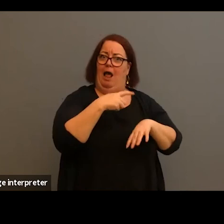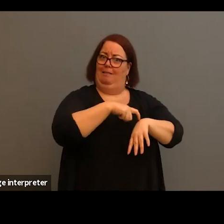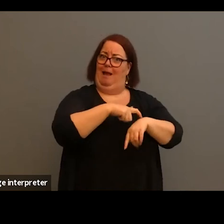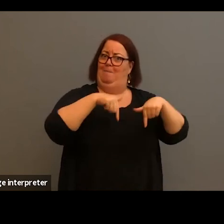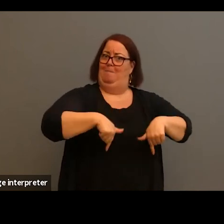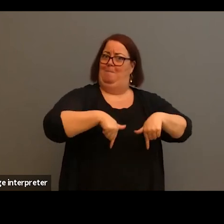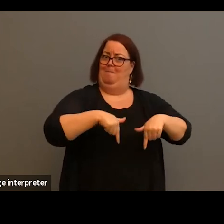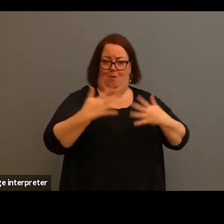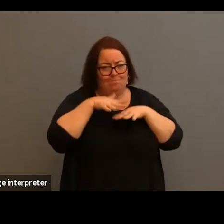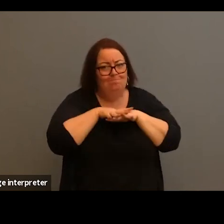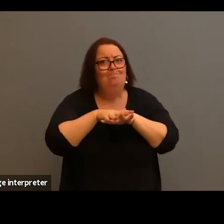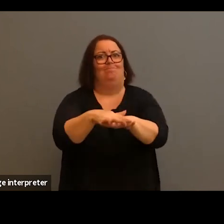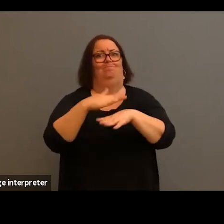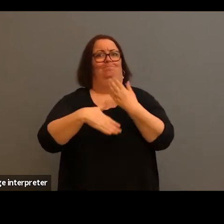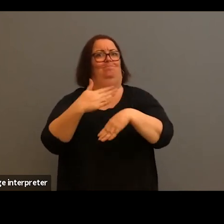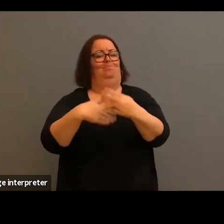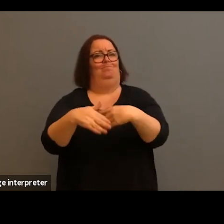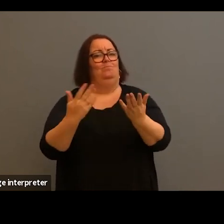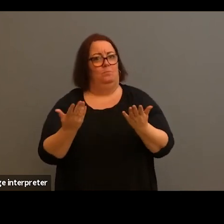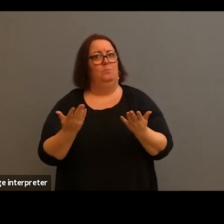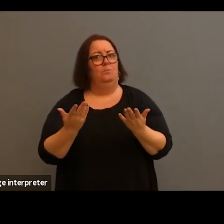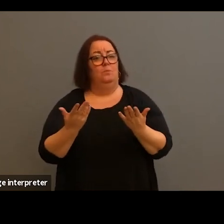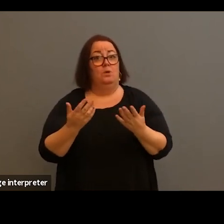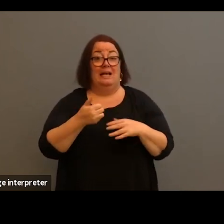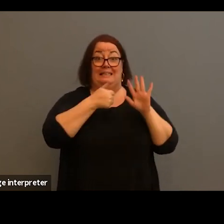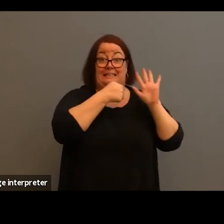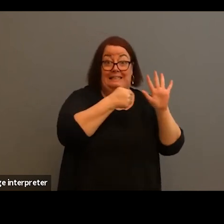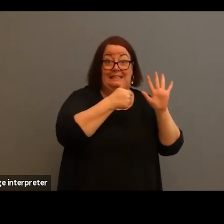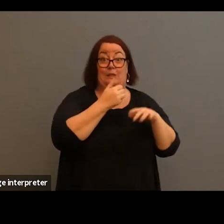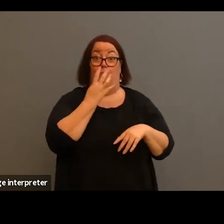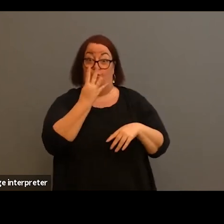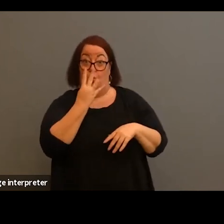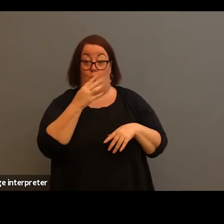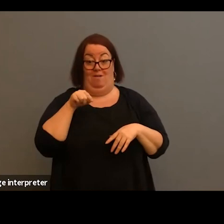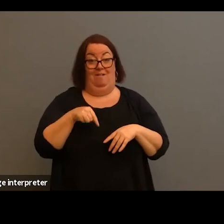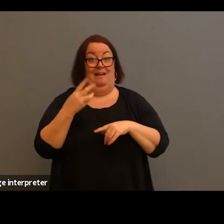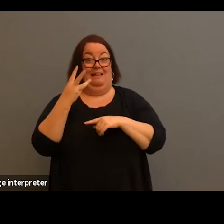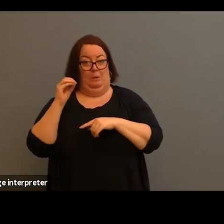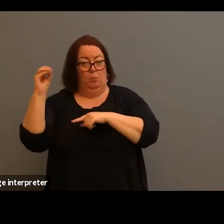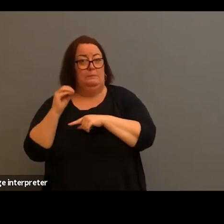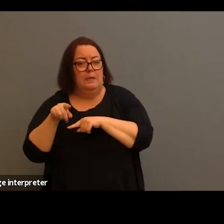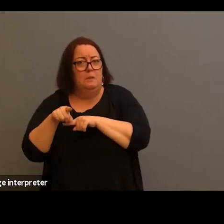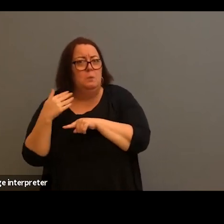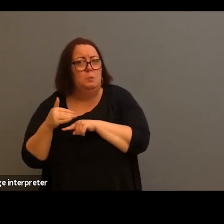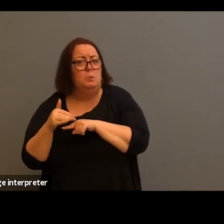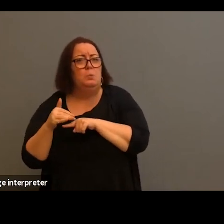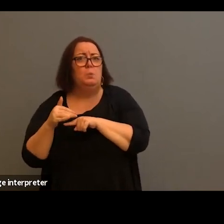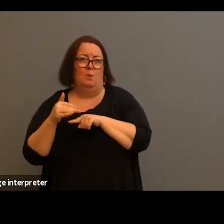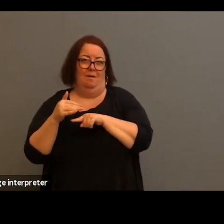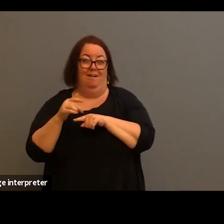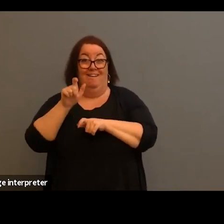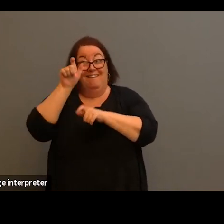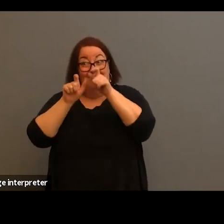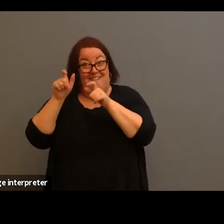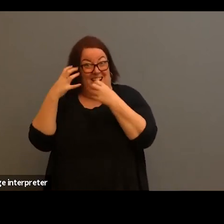64.3% of persons with disabilities have an internet connection compared to 87.9%, so